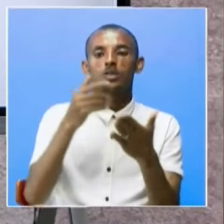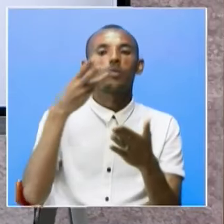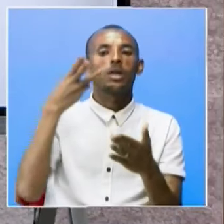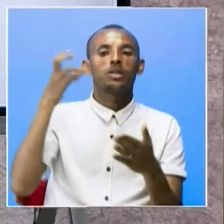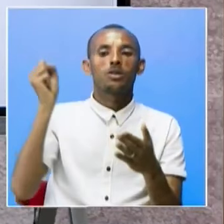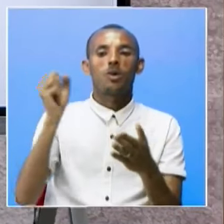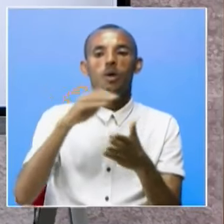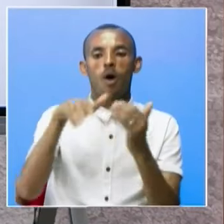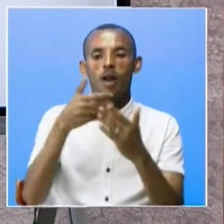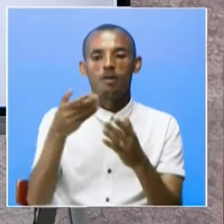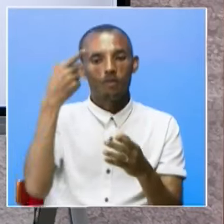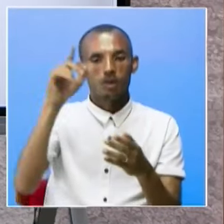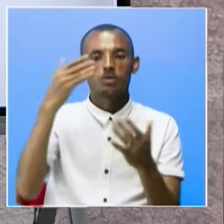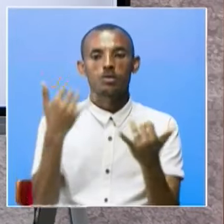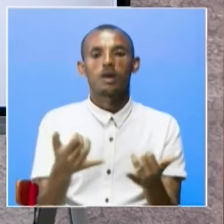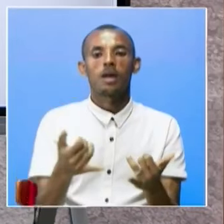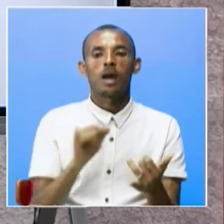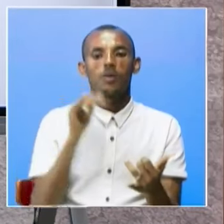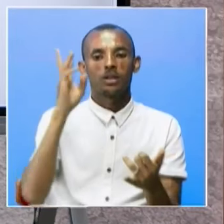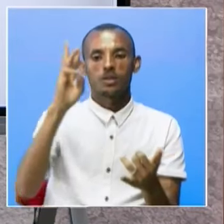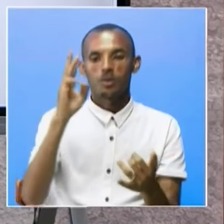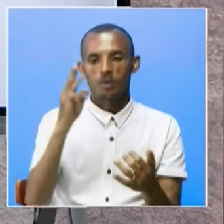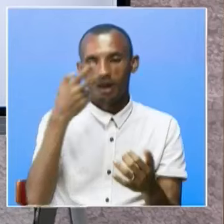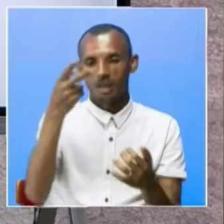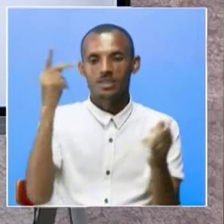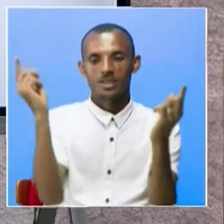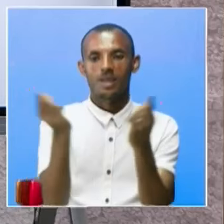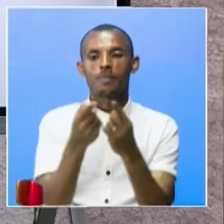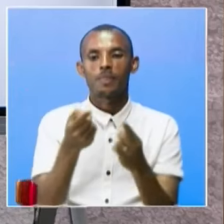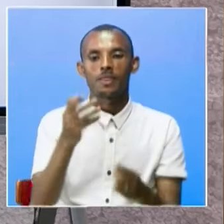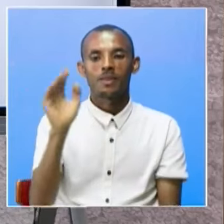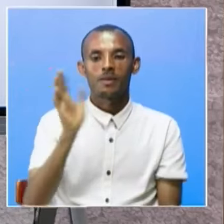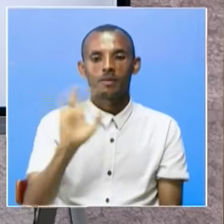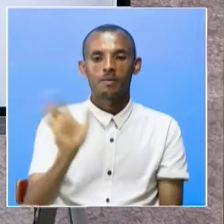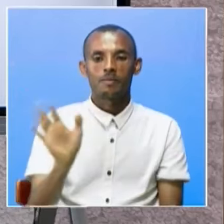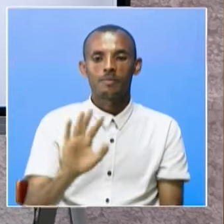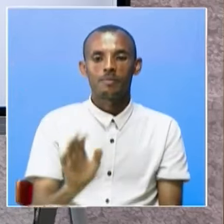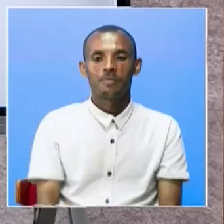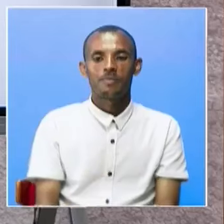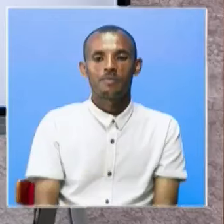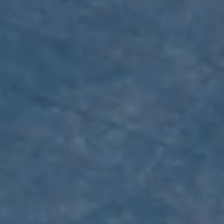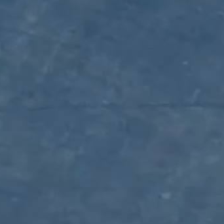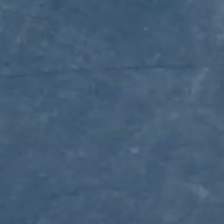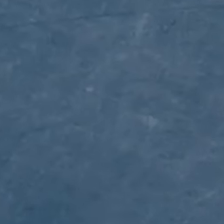was all what I have for today. I will see you next time. Until then, have a good one.